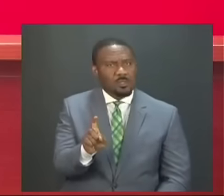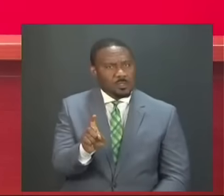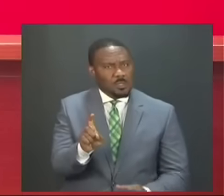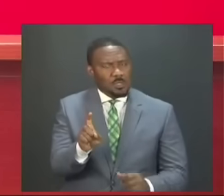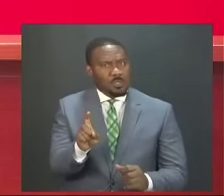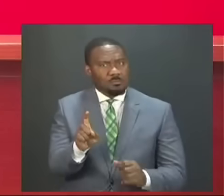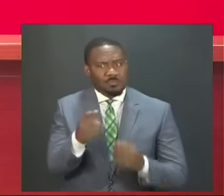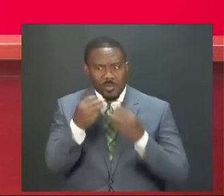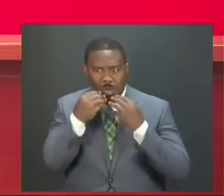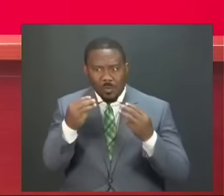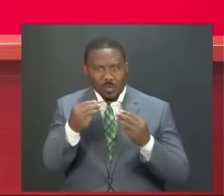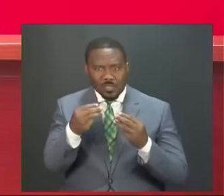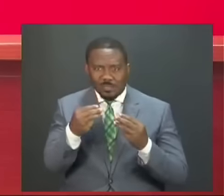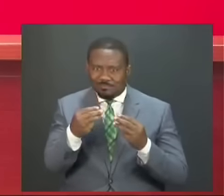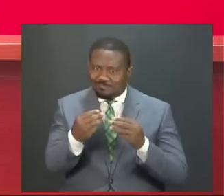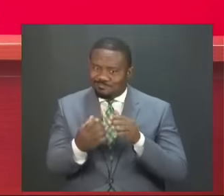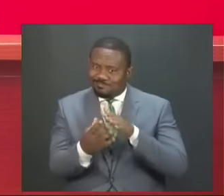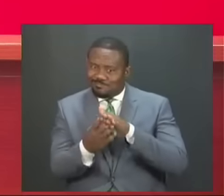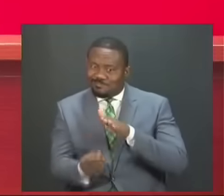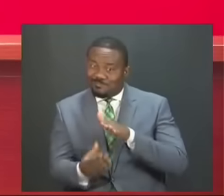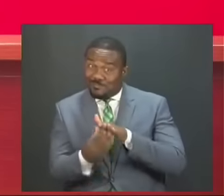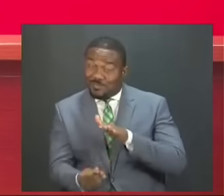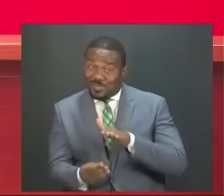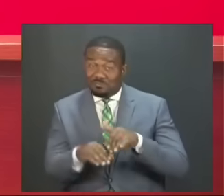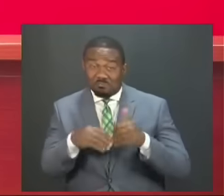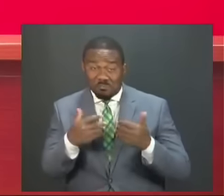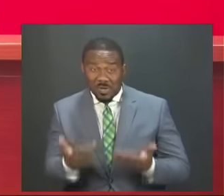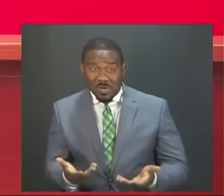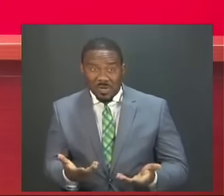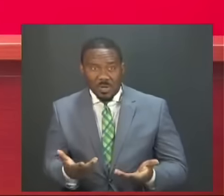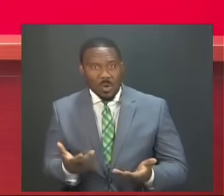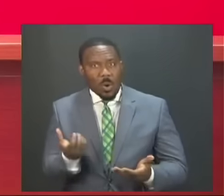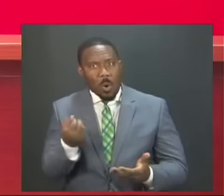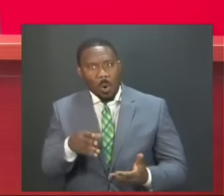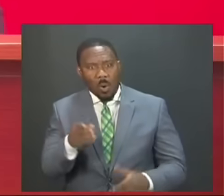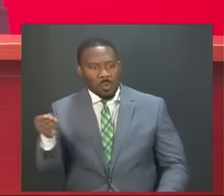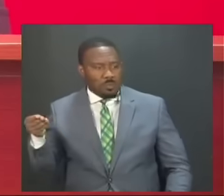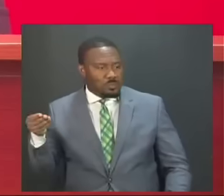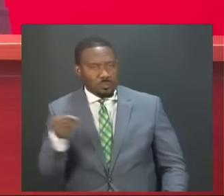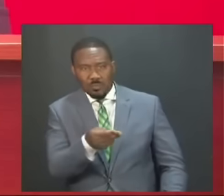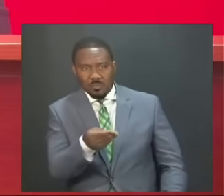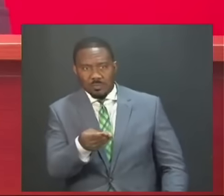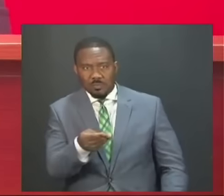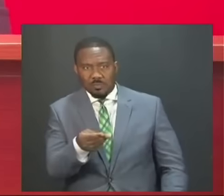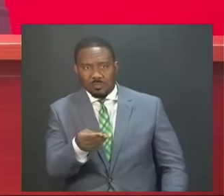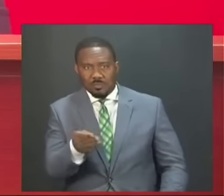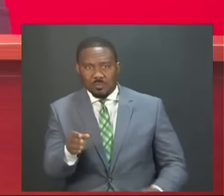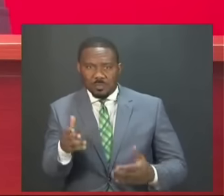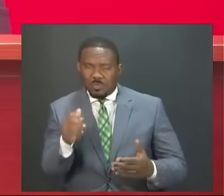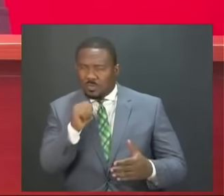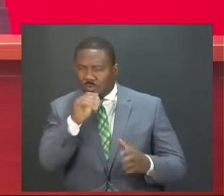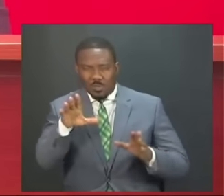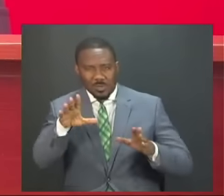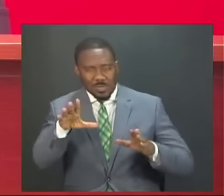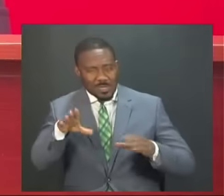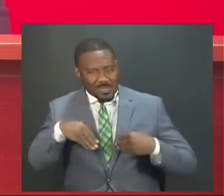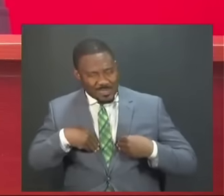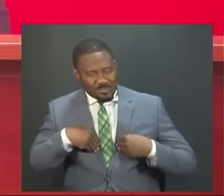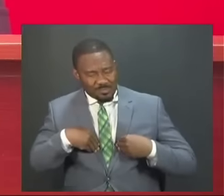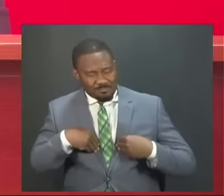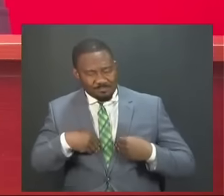printed or the motion is to be returned as inadmissible.